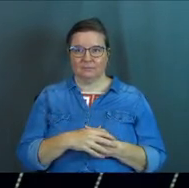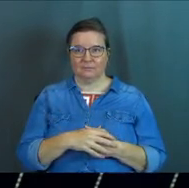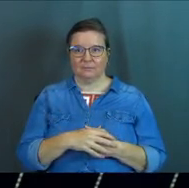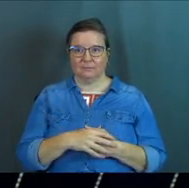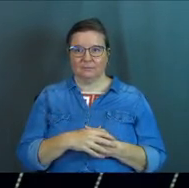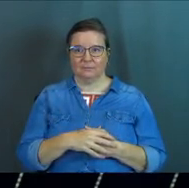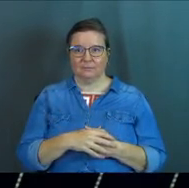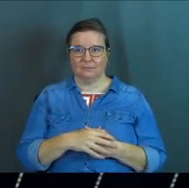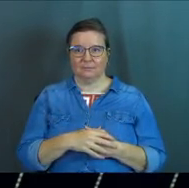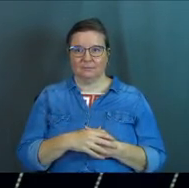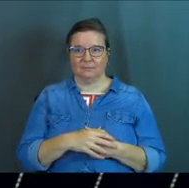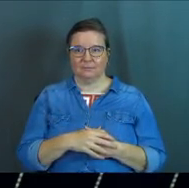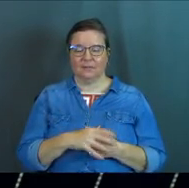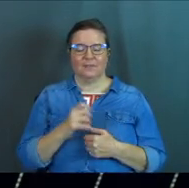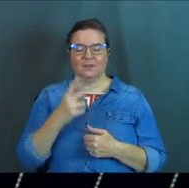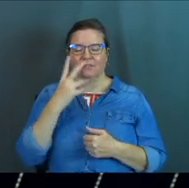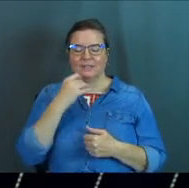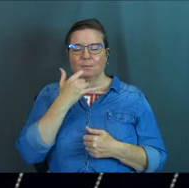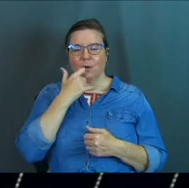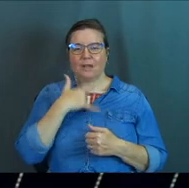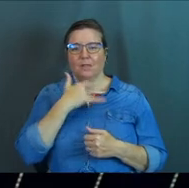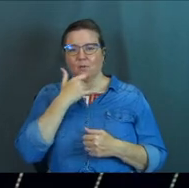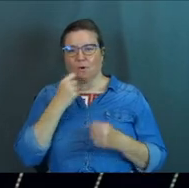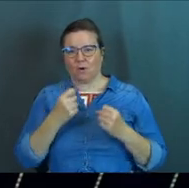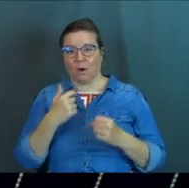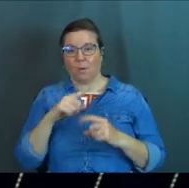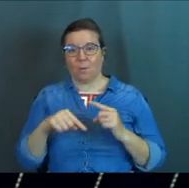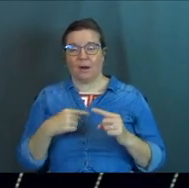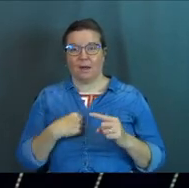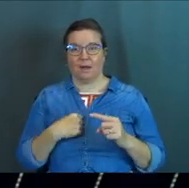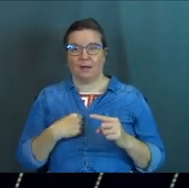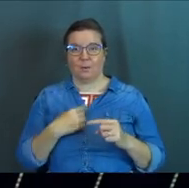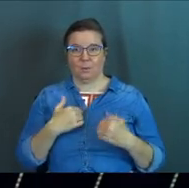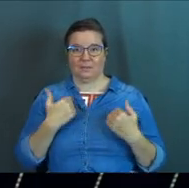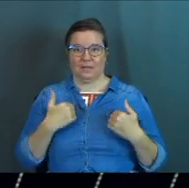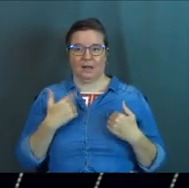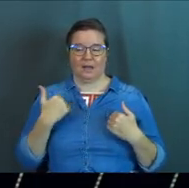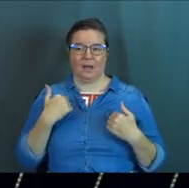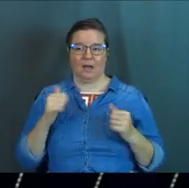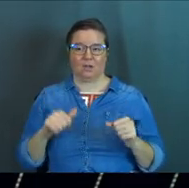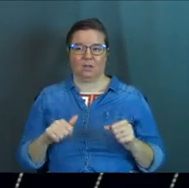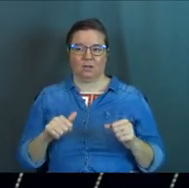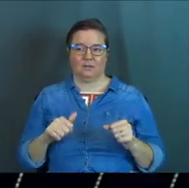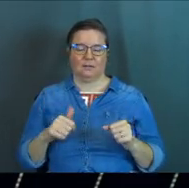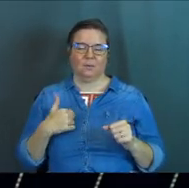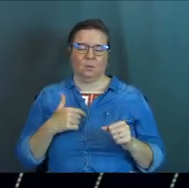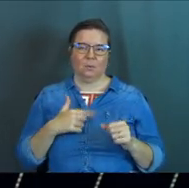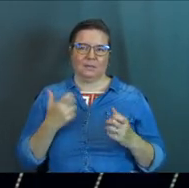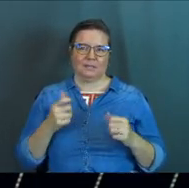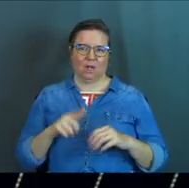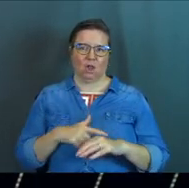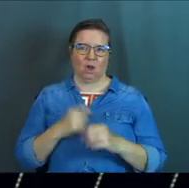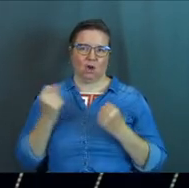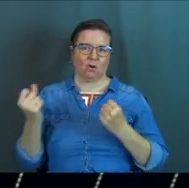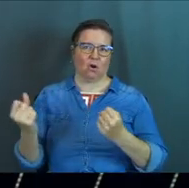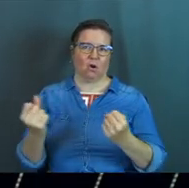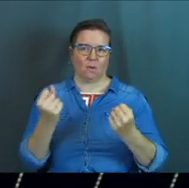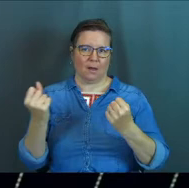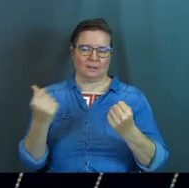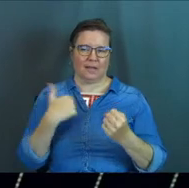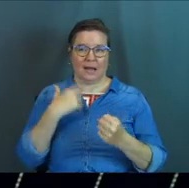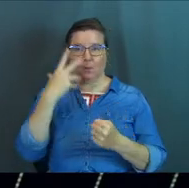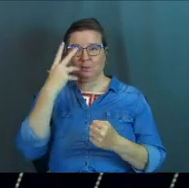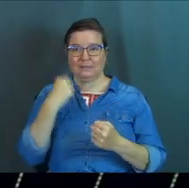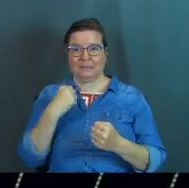You ever sleep wrong in the wrong car? When I was young, we could take long car rides, and